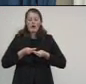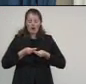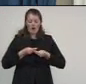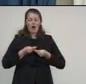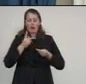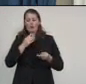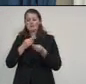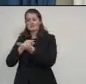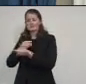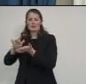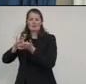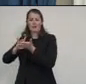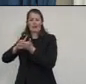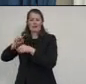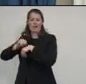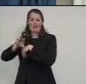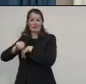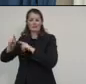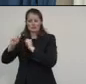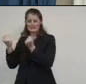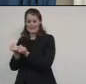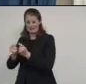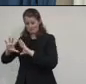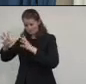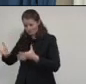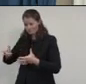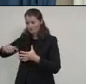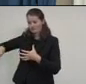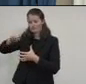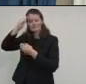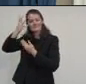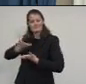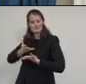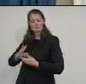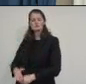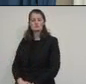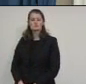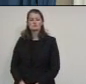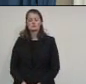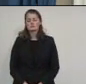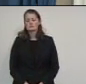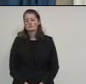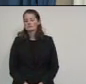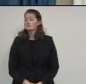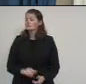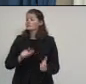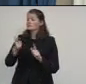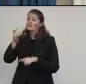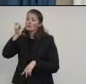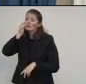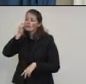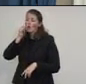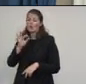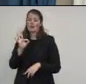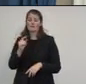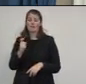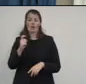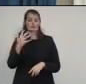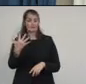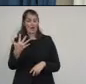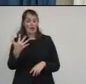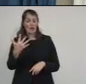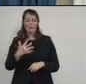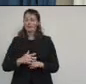Governor. You mentioned last time you talked about this, the need for a 14-day decline. We've seen an average in decline of